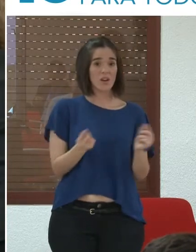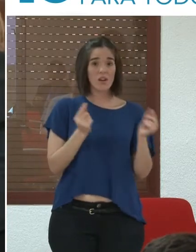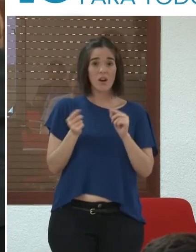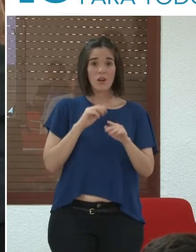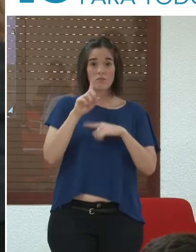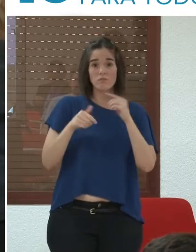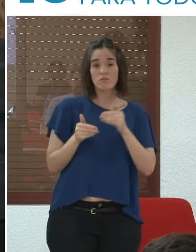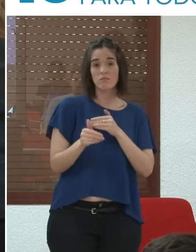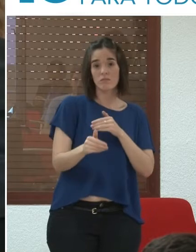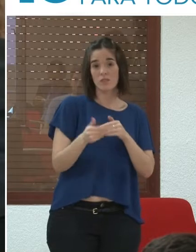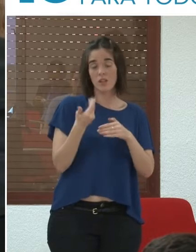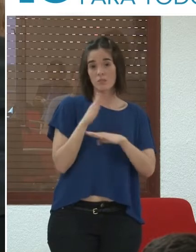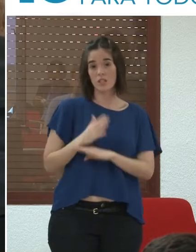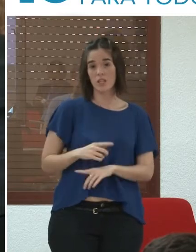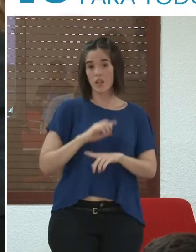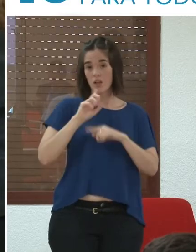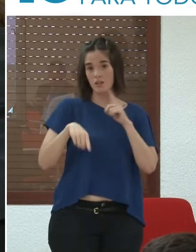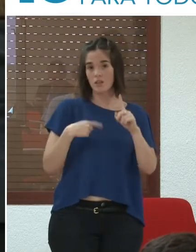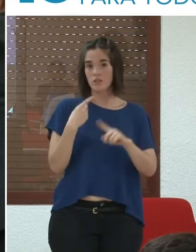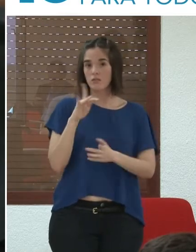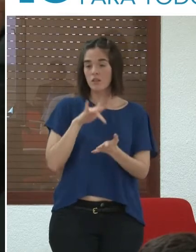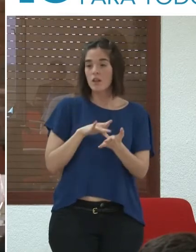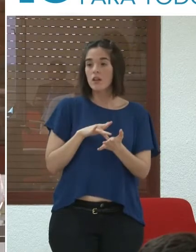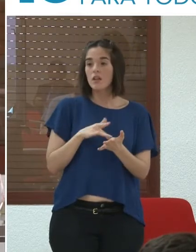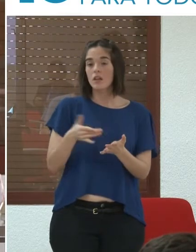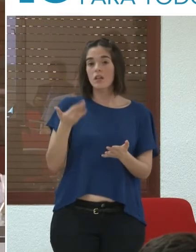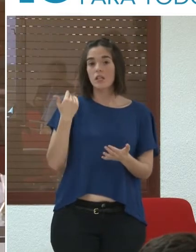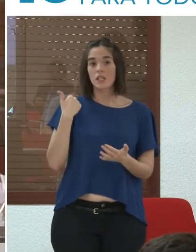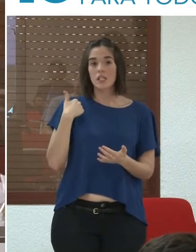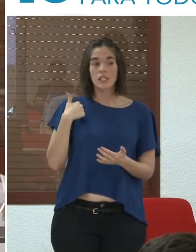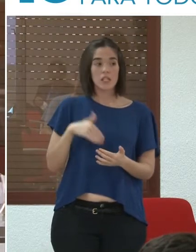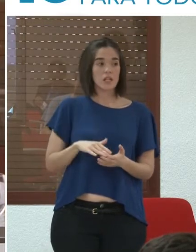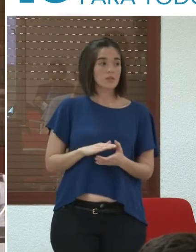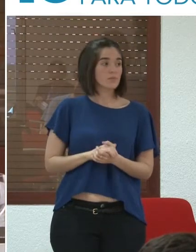We will do a Q&A session after all of the presentations